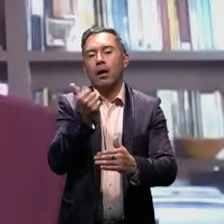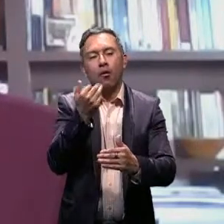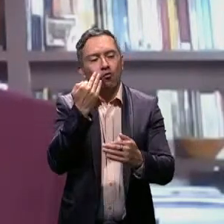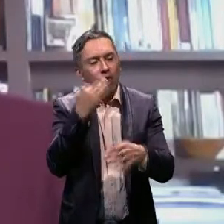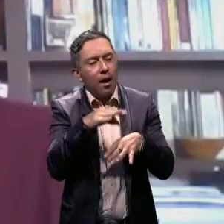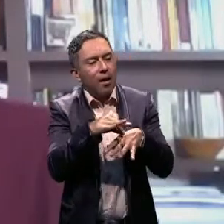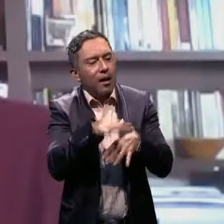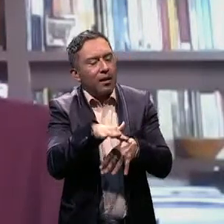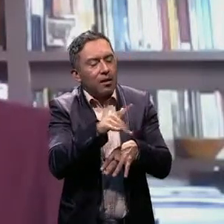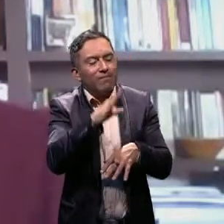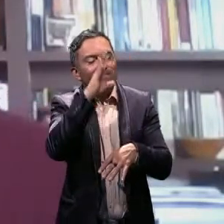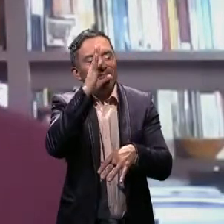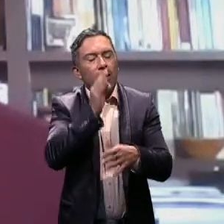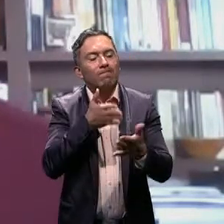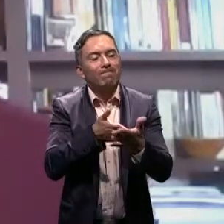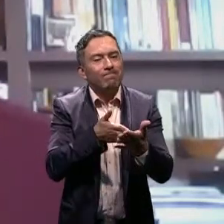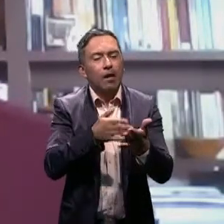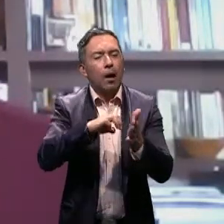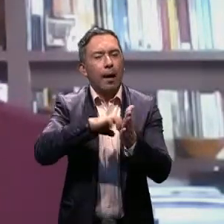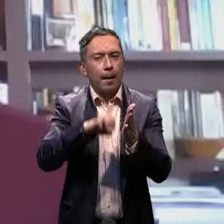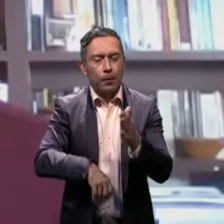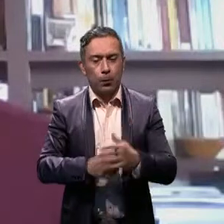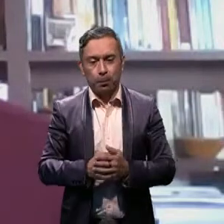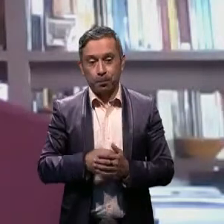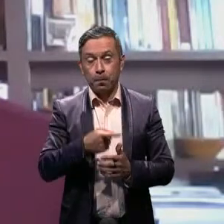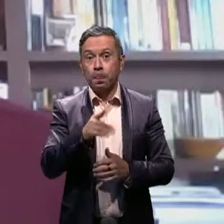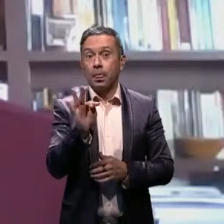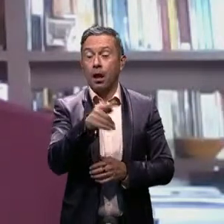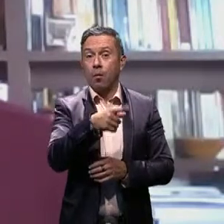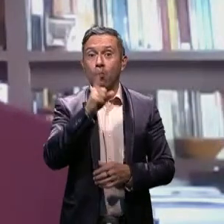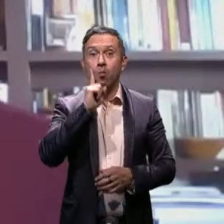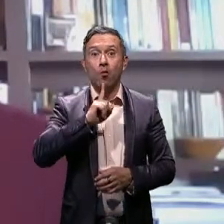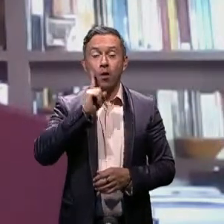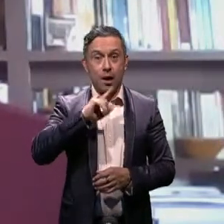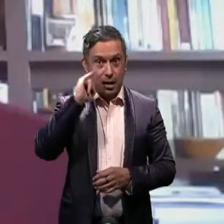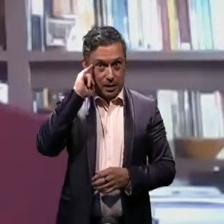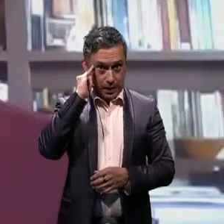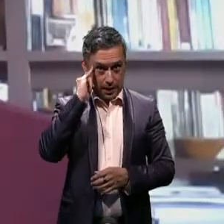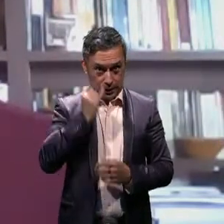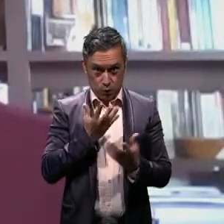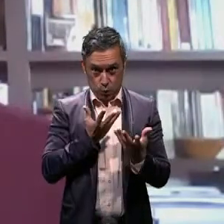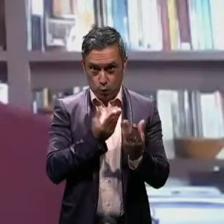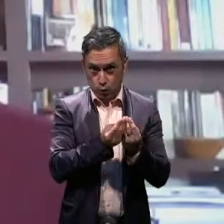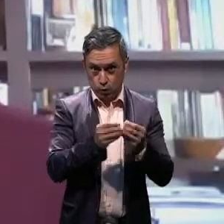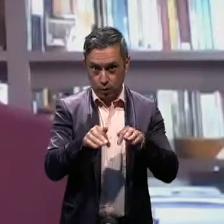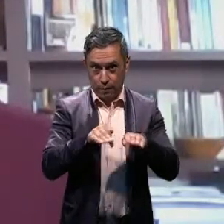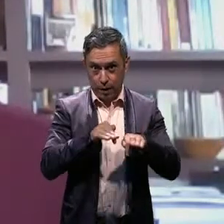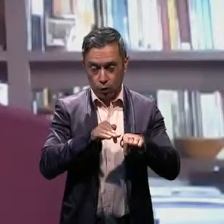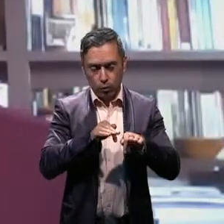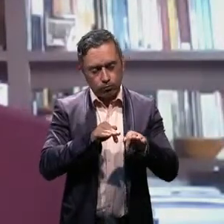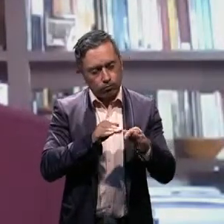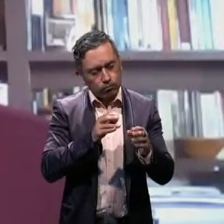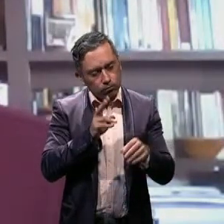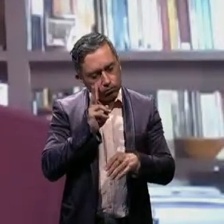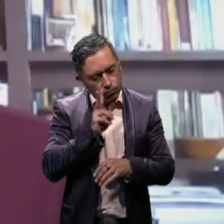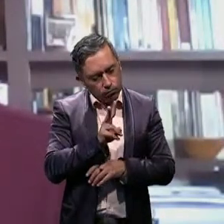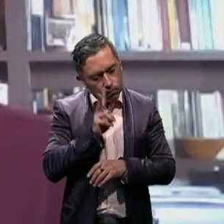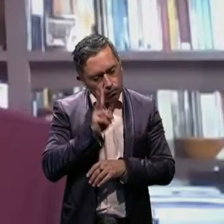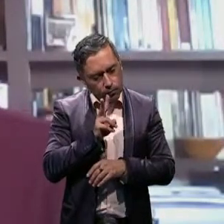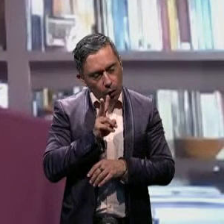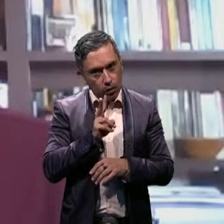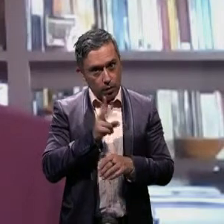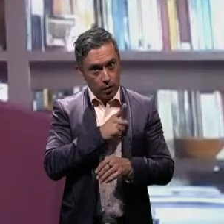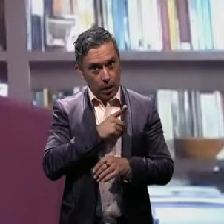do this. For example, when we work with Indigenous women, we have to be very cautious regarding